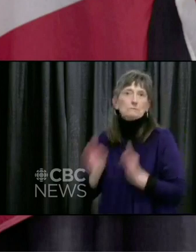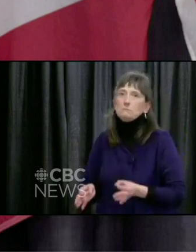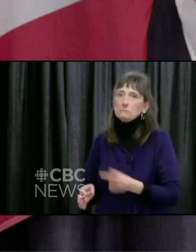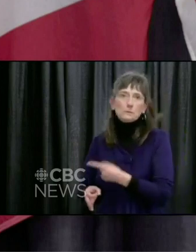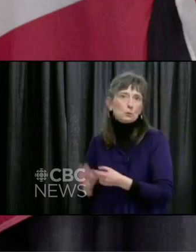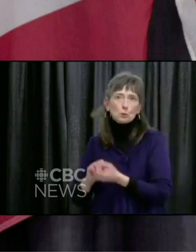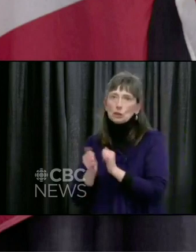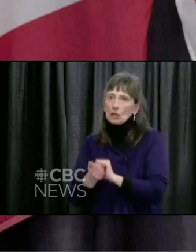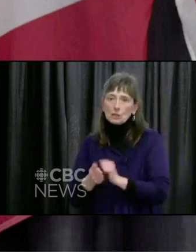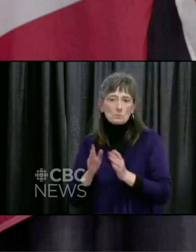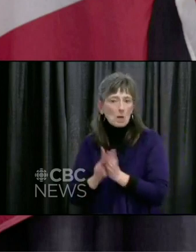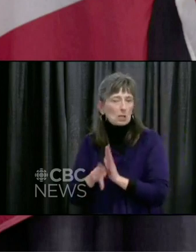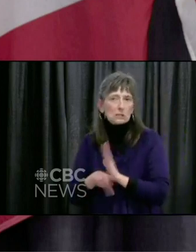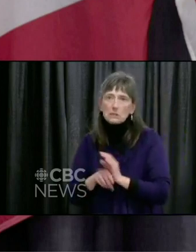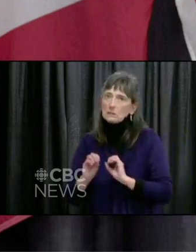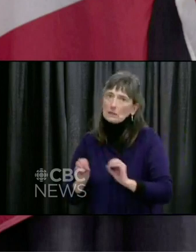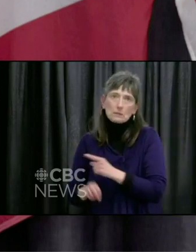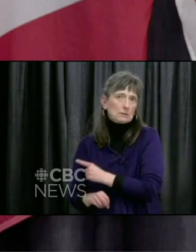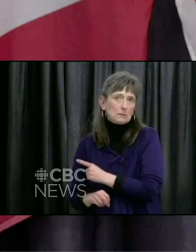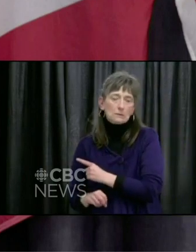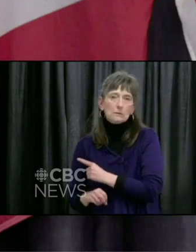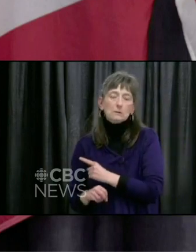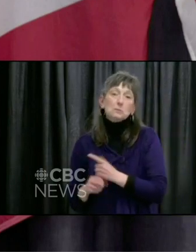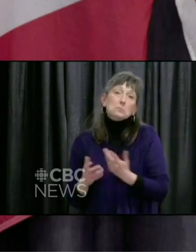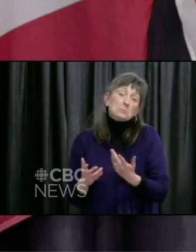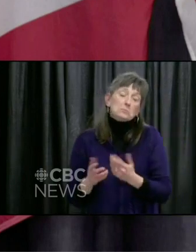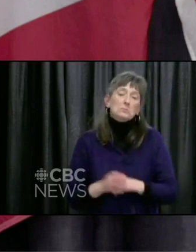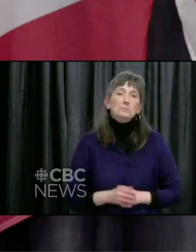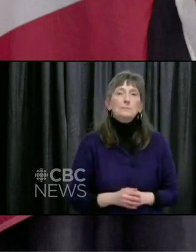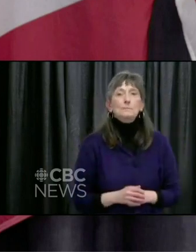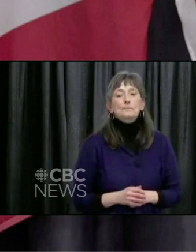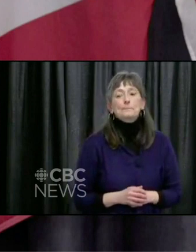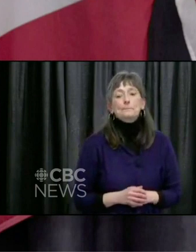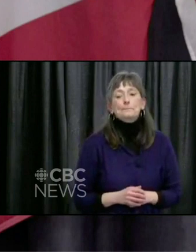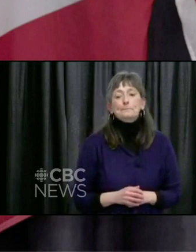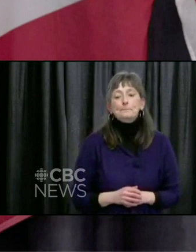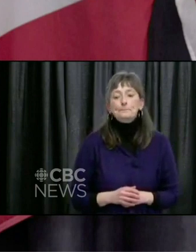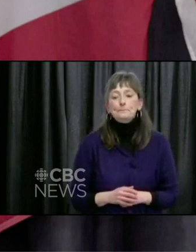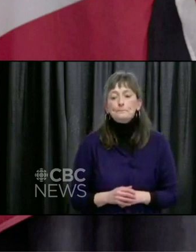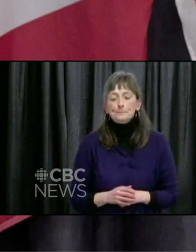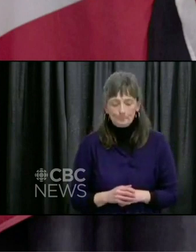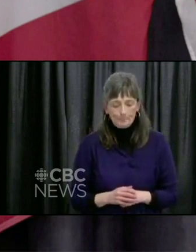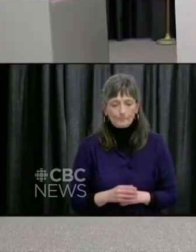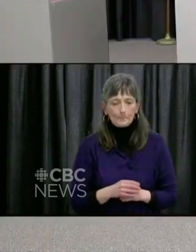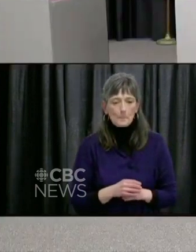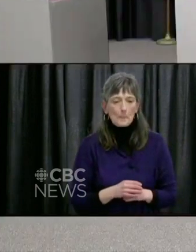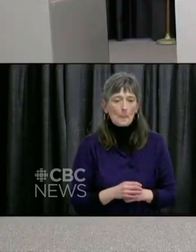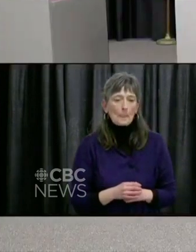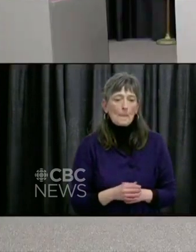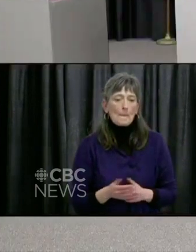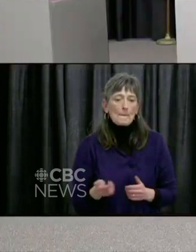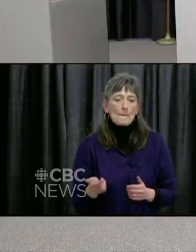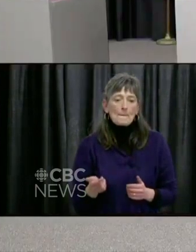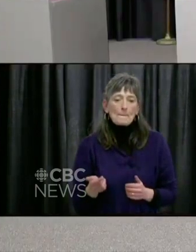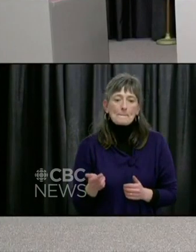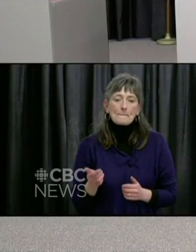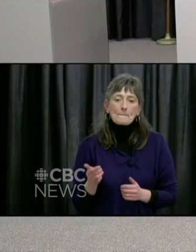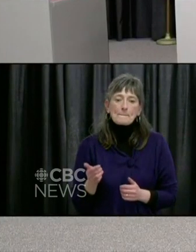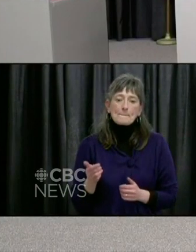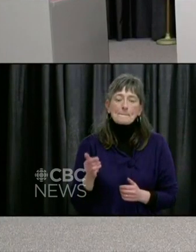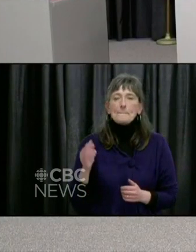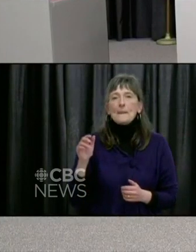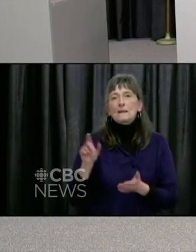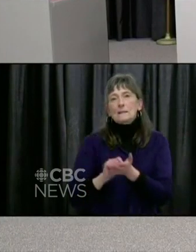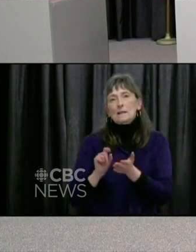substantive change to what they're doing with their drug plan. Thank you. Our next questions are from Peter Jackson